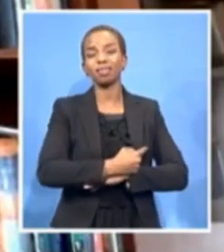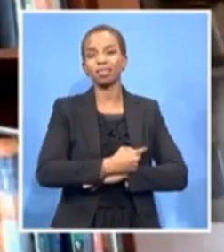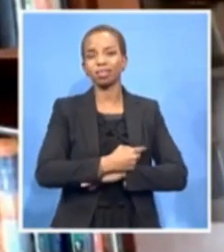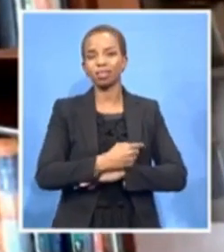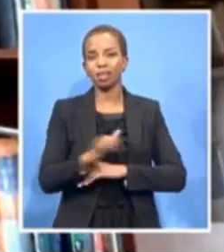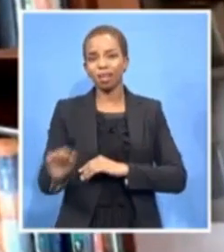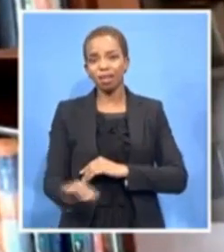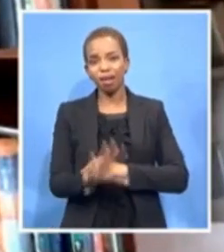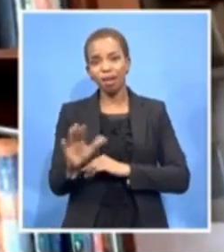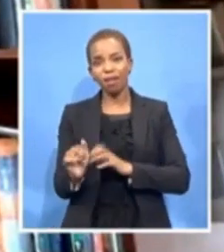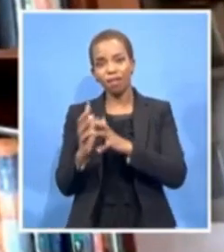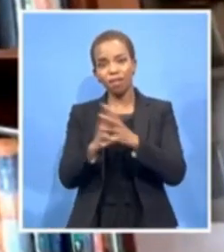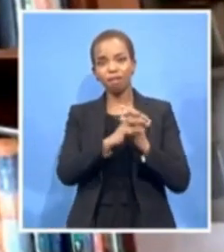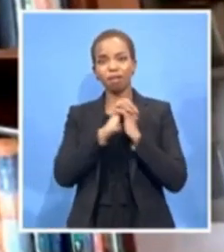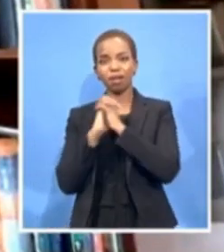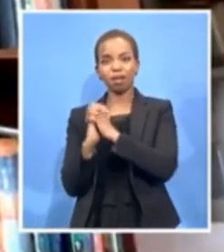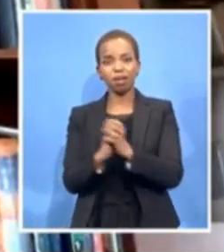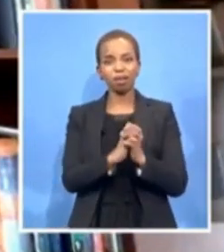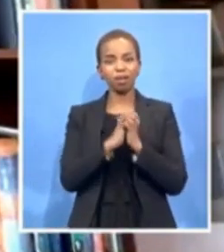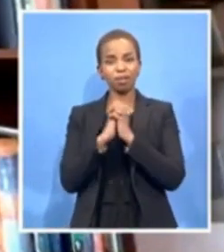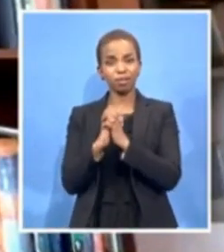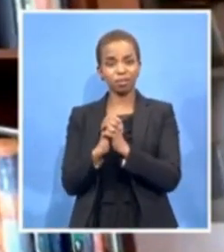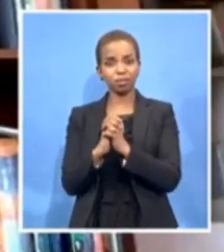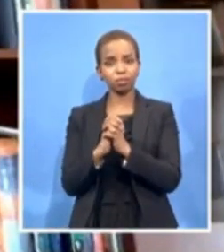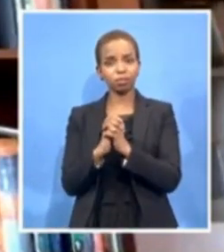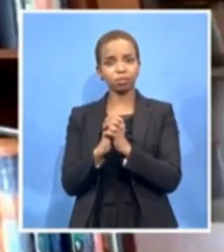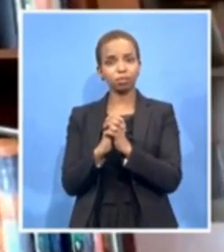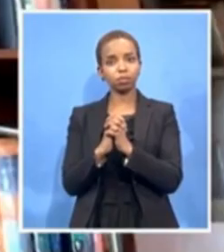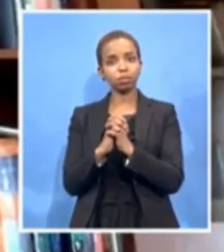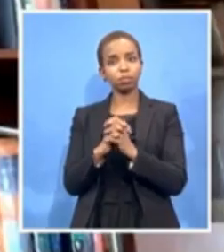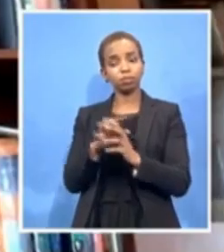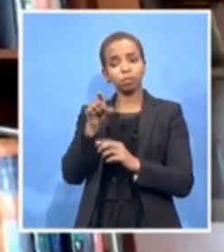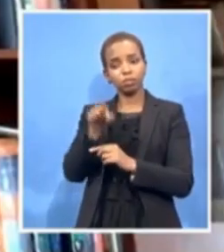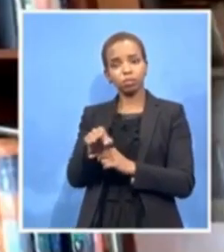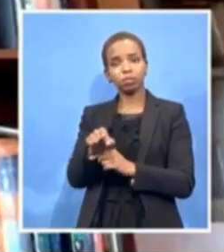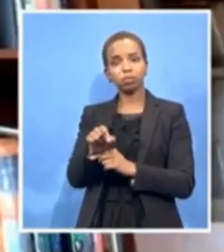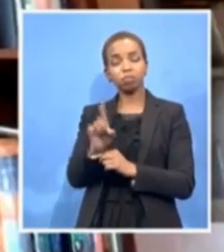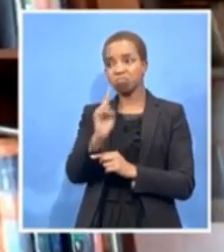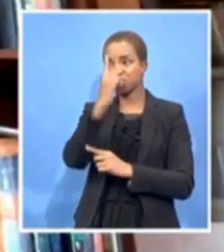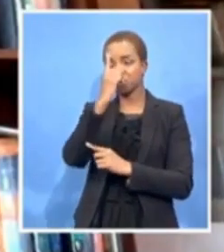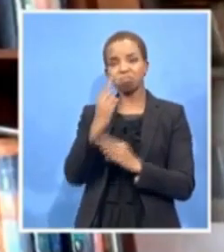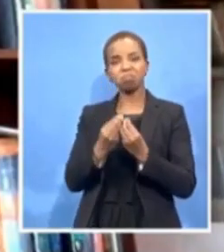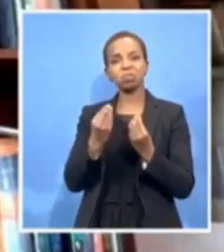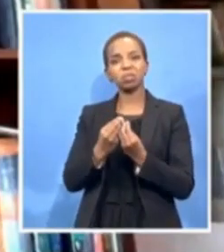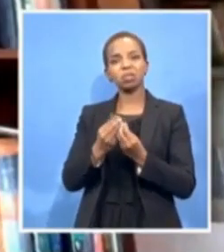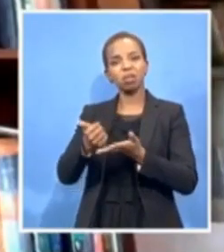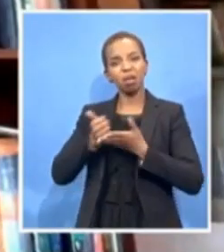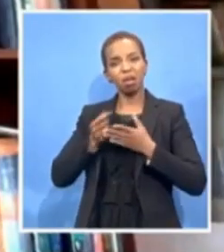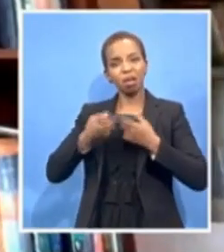is our avenue to success. I hold the